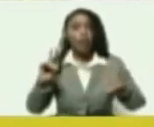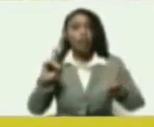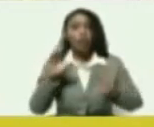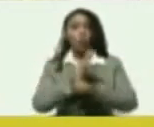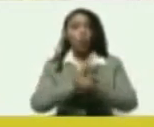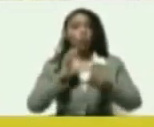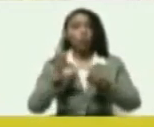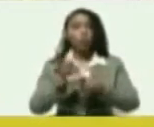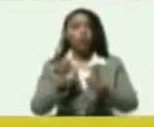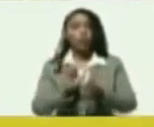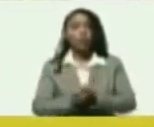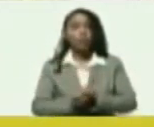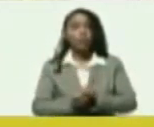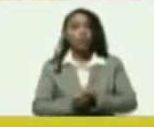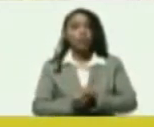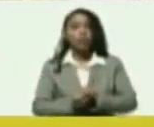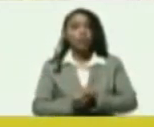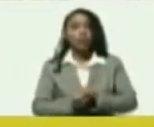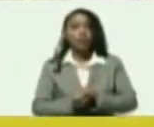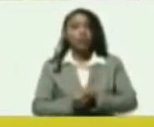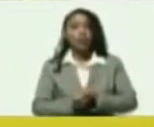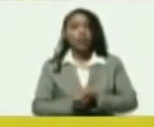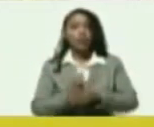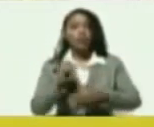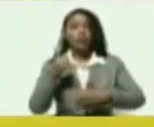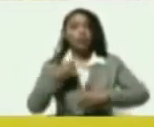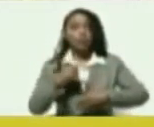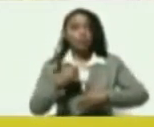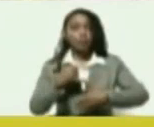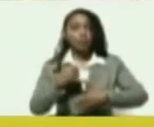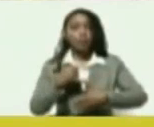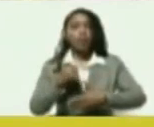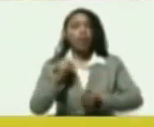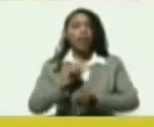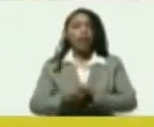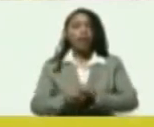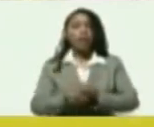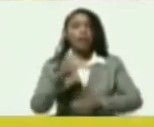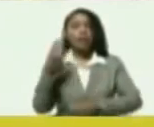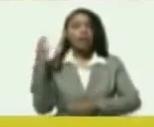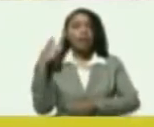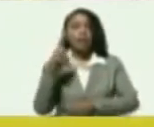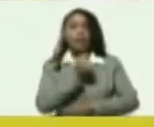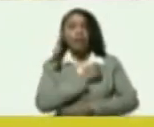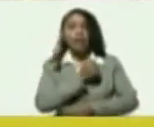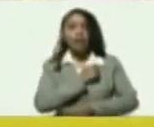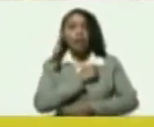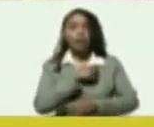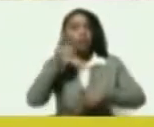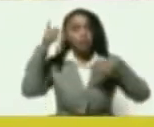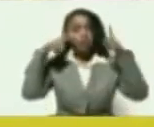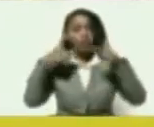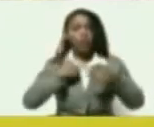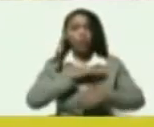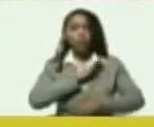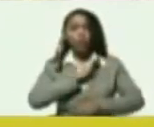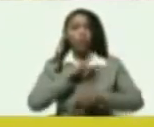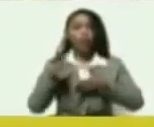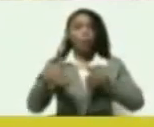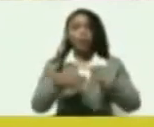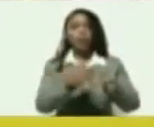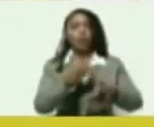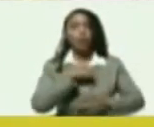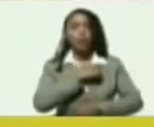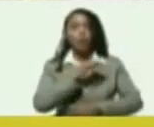cultural, democratic, cultural, indoamericano, Indo-American, cristiano, bolivariano y indigenous, chavista, nuestro camino, Latin American, and Chavista. nuestro